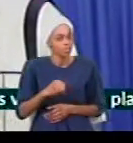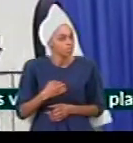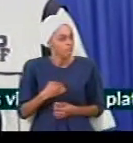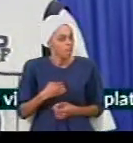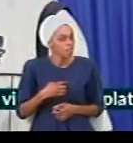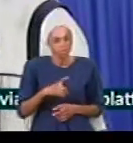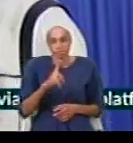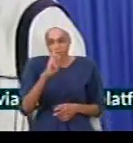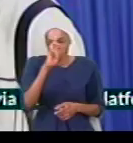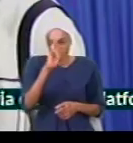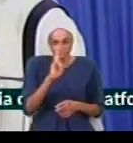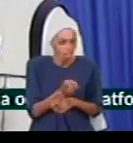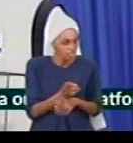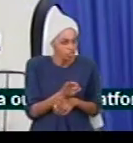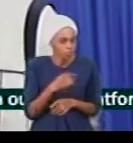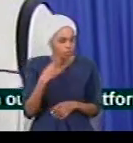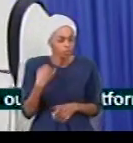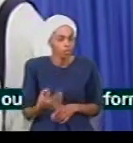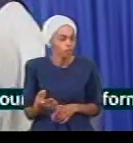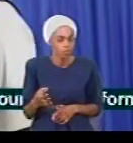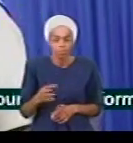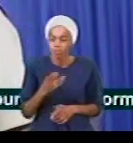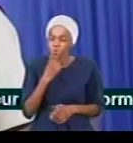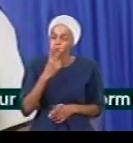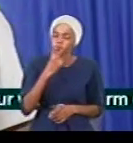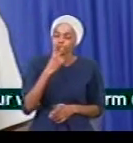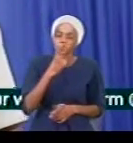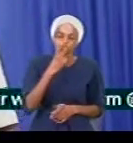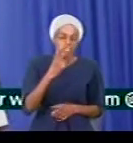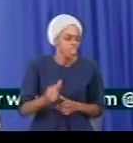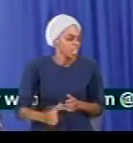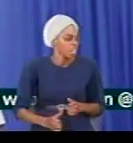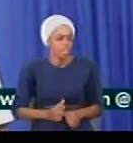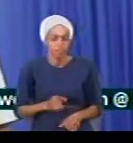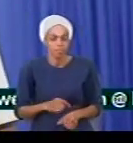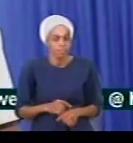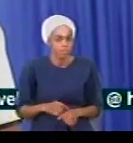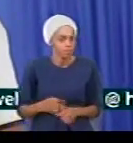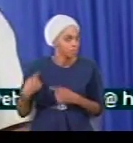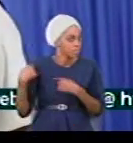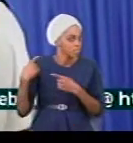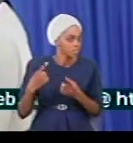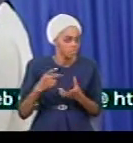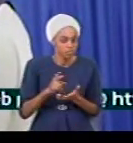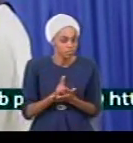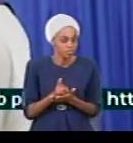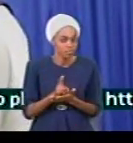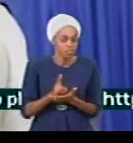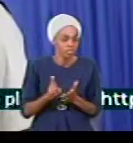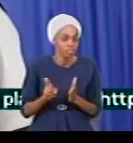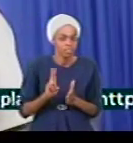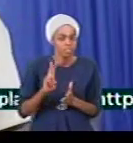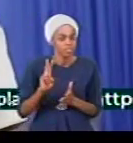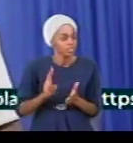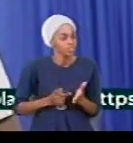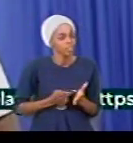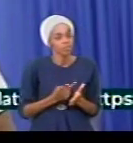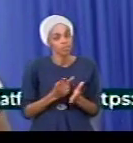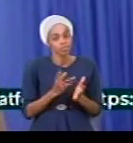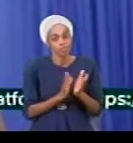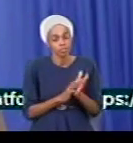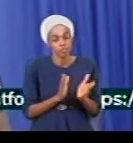he says I left Secondary School I've been smoking that was in 2014. I can't remember the last time I didn't